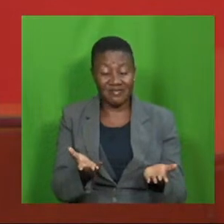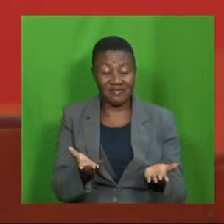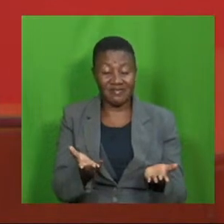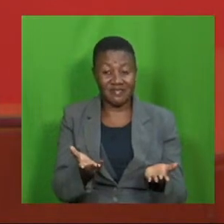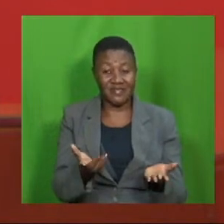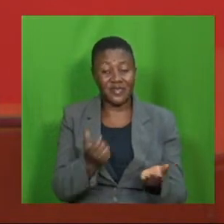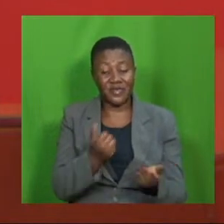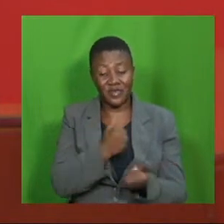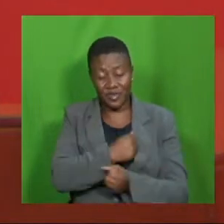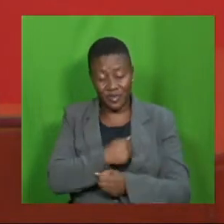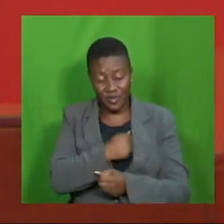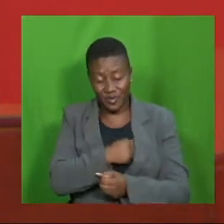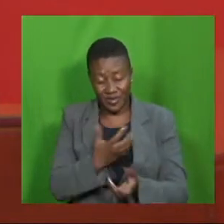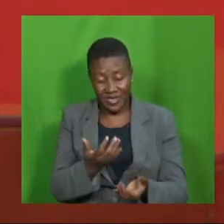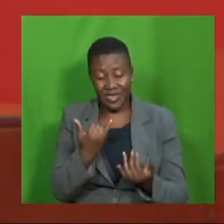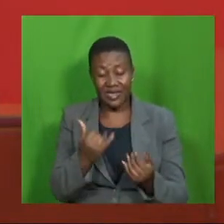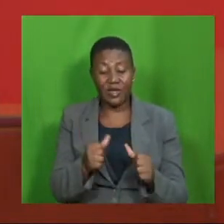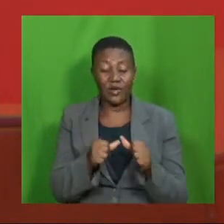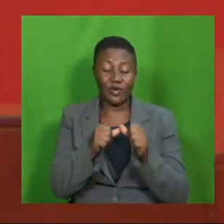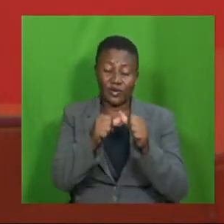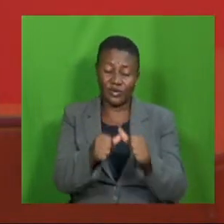Sorry, I'll proceed.